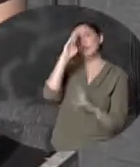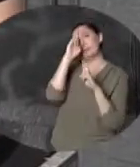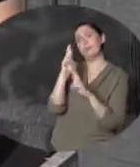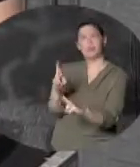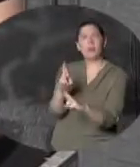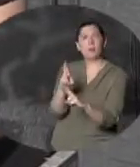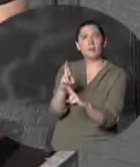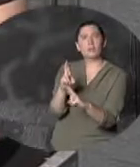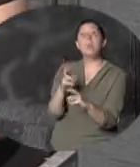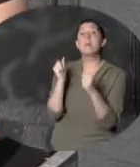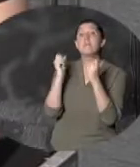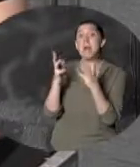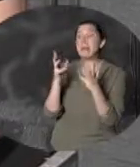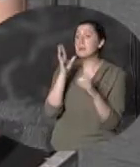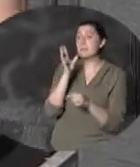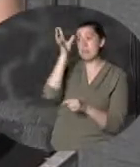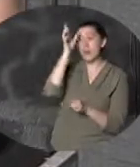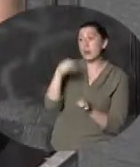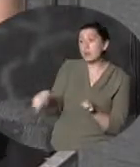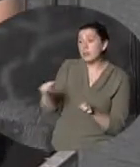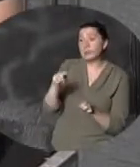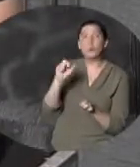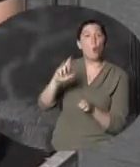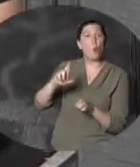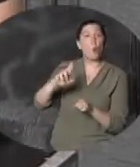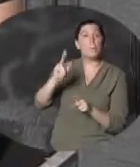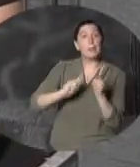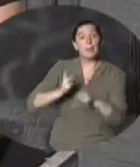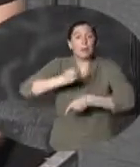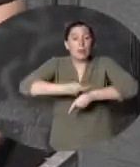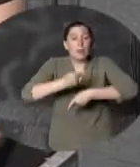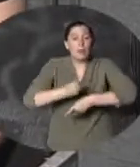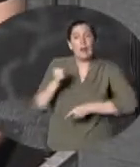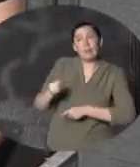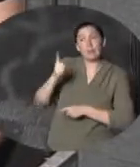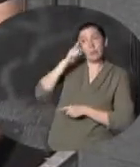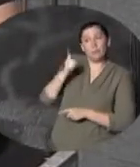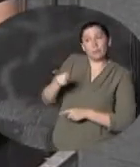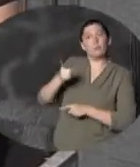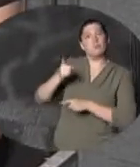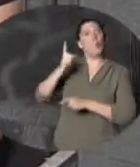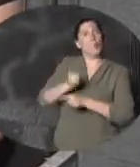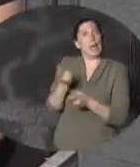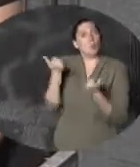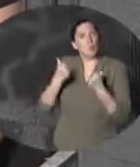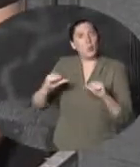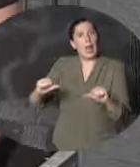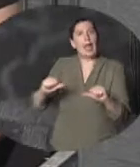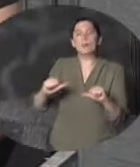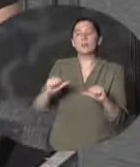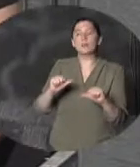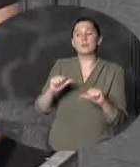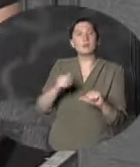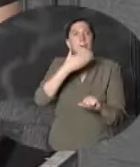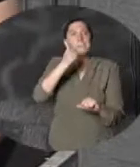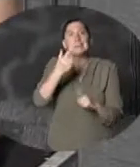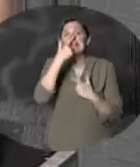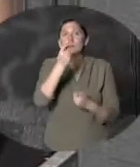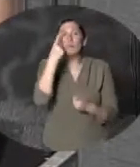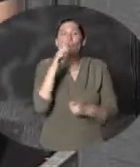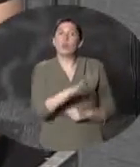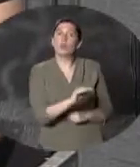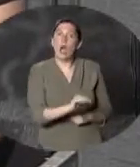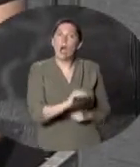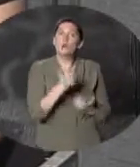manner. Many of these parents or caretakers are doing what they think is right. They're trying to act in the best interest of their child, and